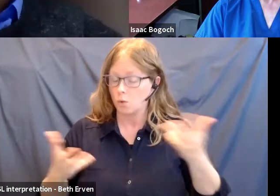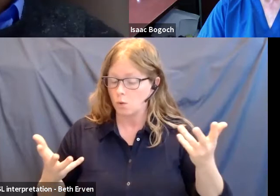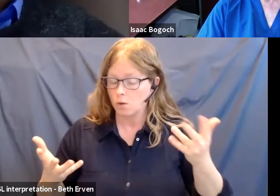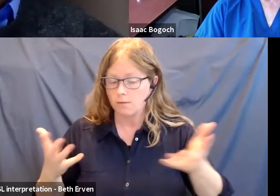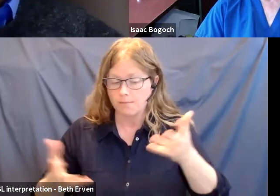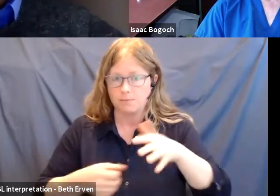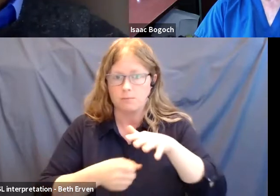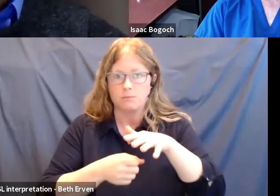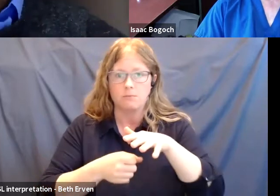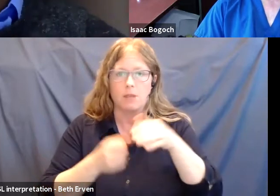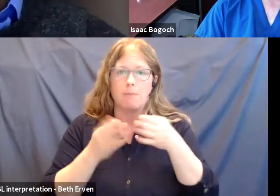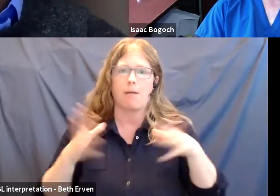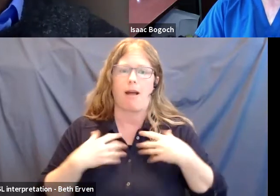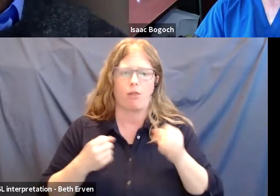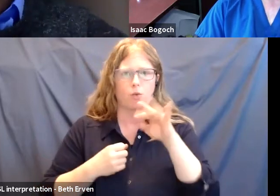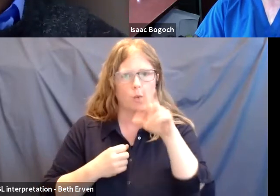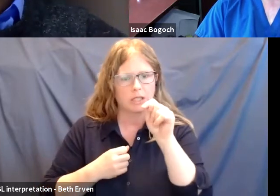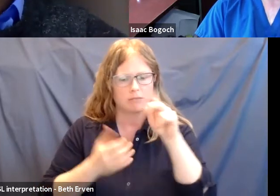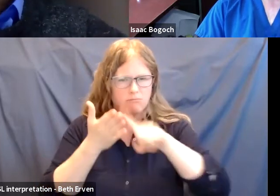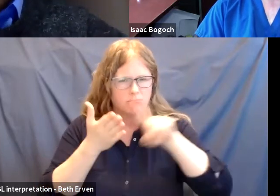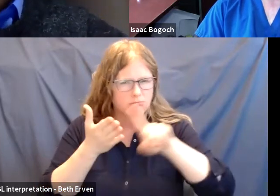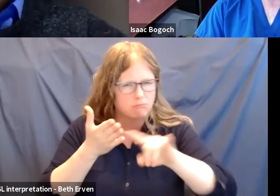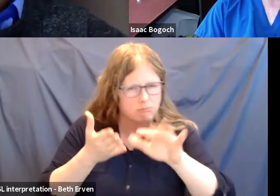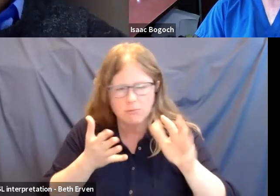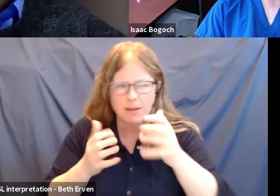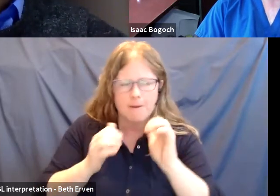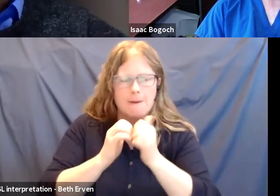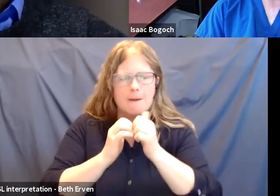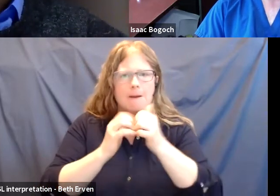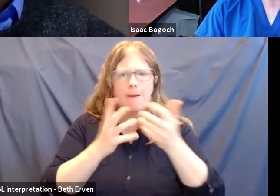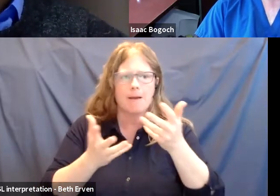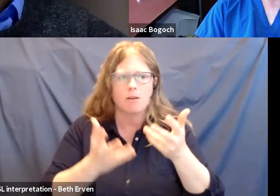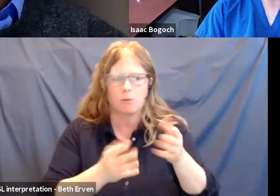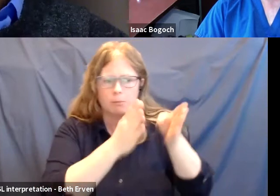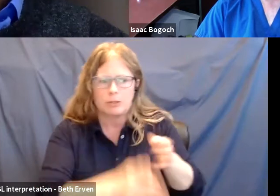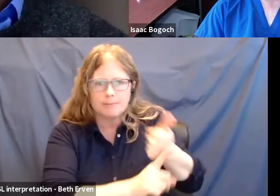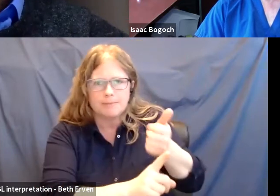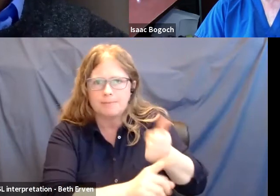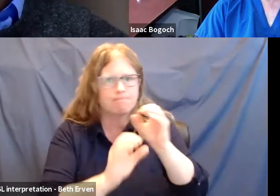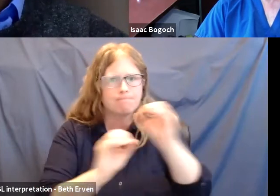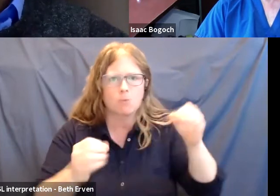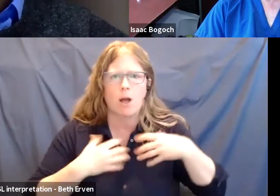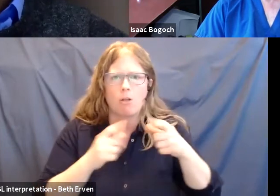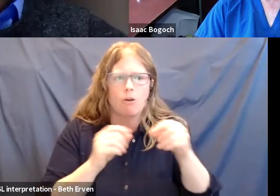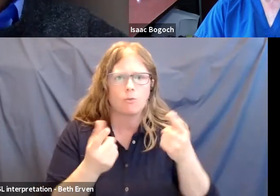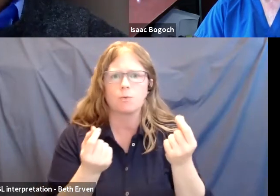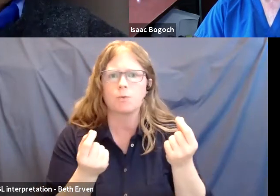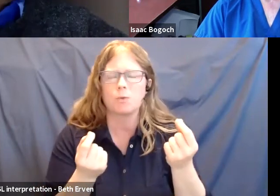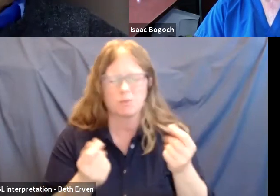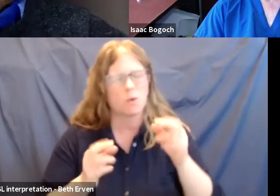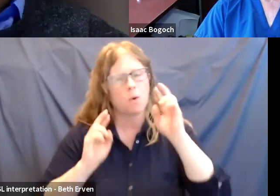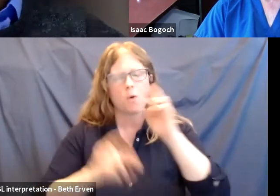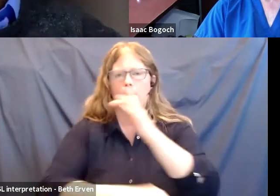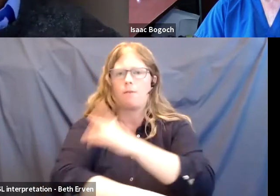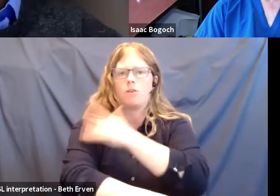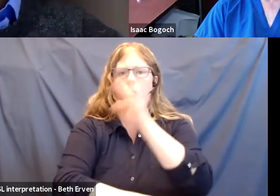our local public health unit is looking at it and looking at some workarounds, but we really are hoping that this will change, that the provincial website